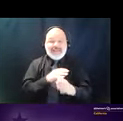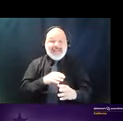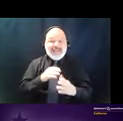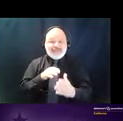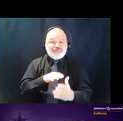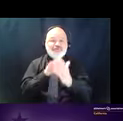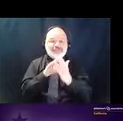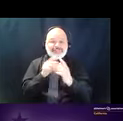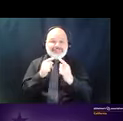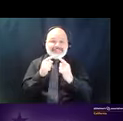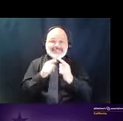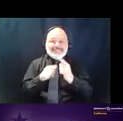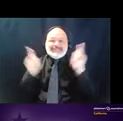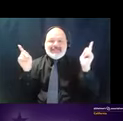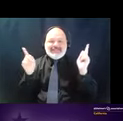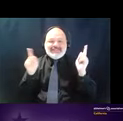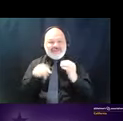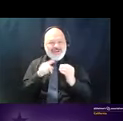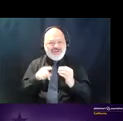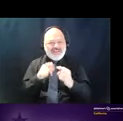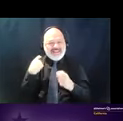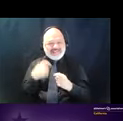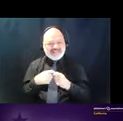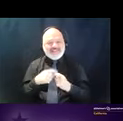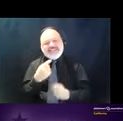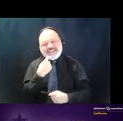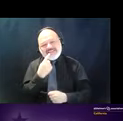that affects the Latinos, they mentioned